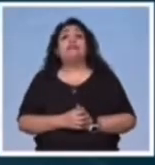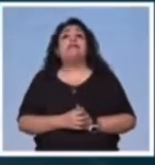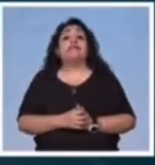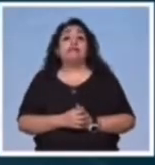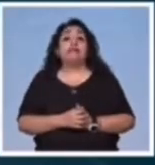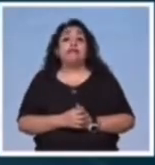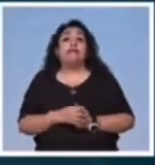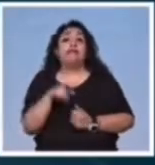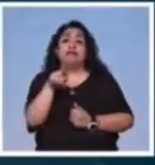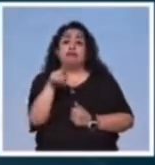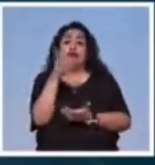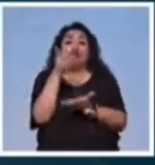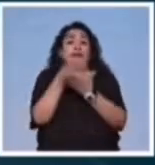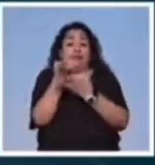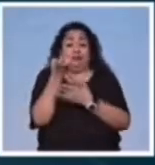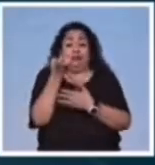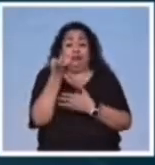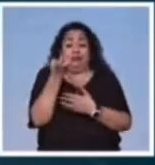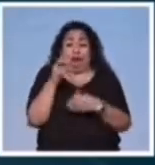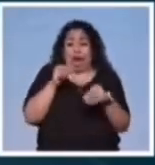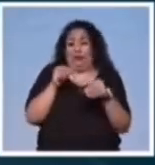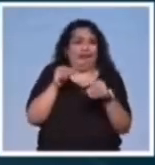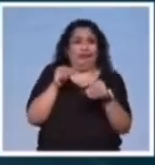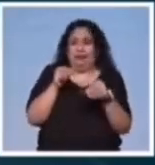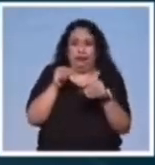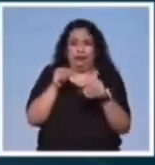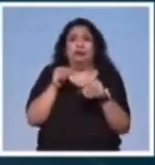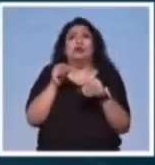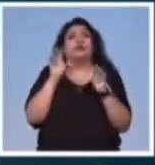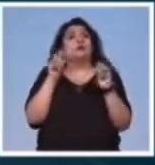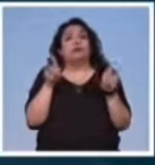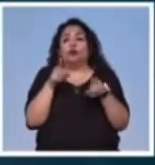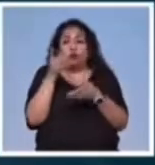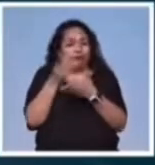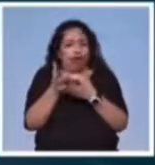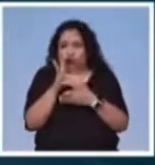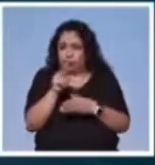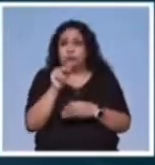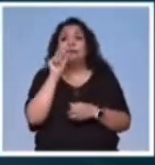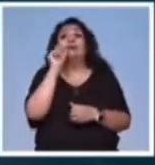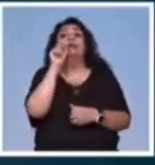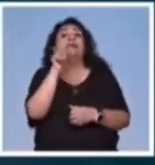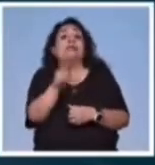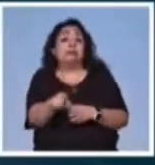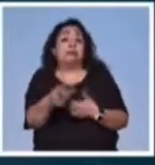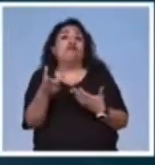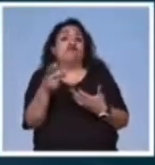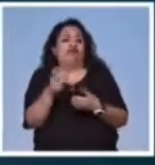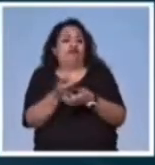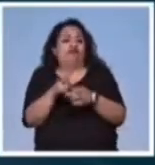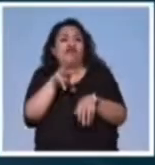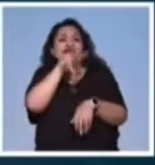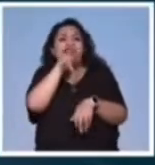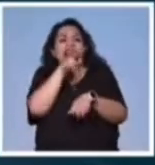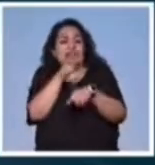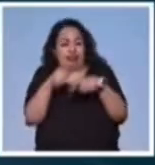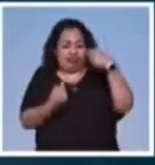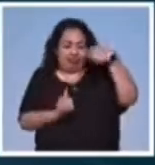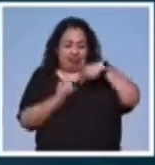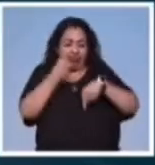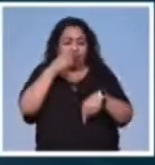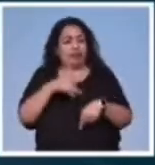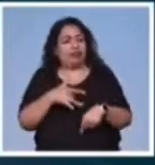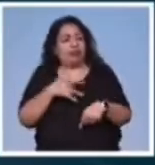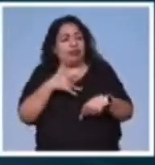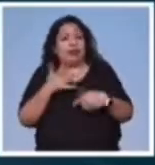loving of the arts, not only in movement and through music, but even in their soul. It's certainly in the blood. My training